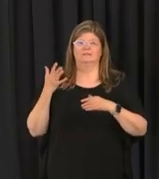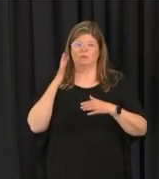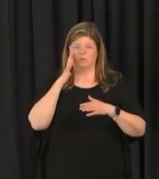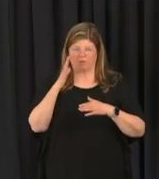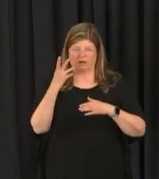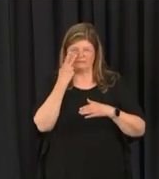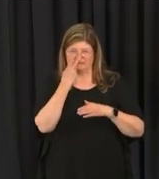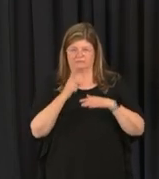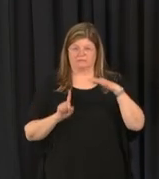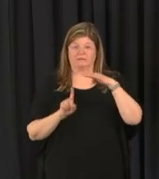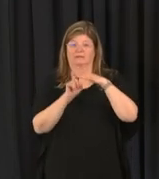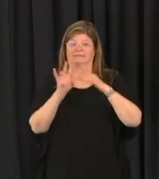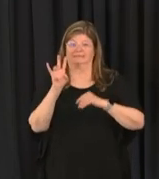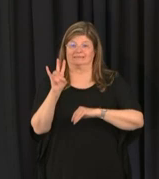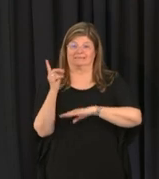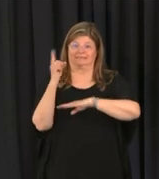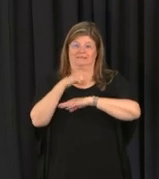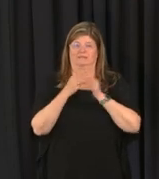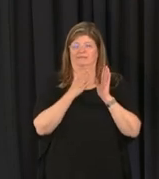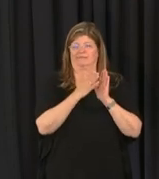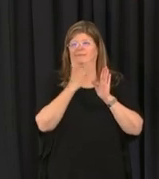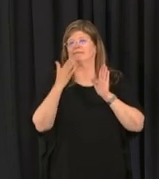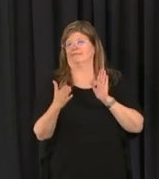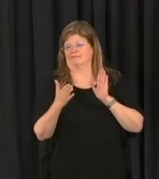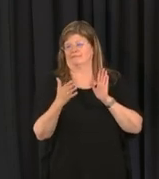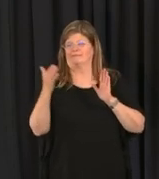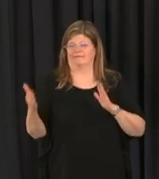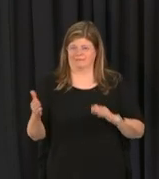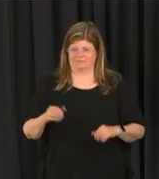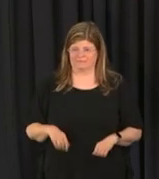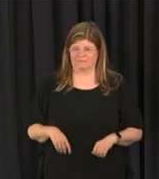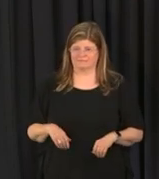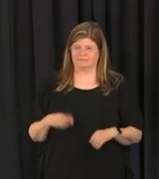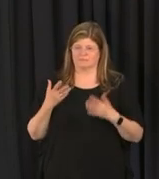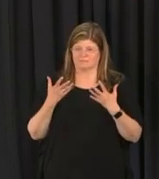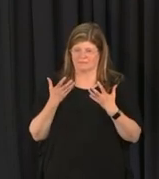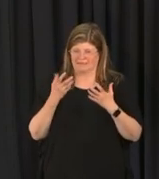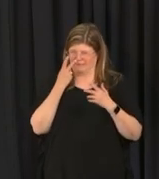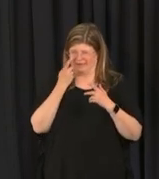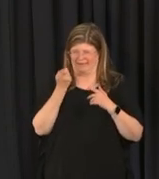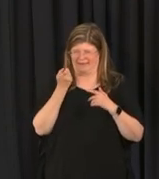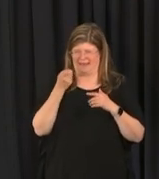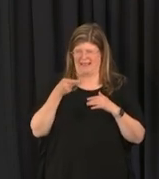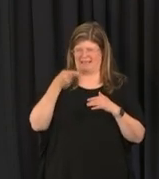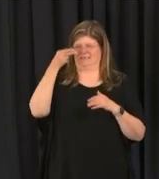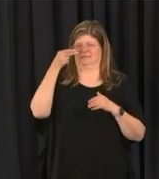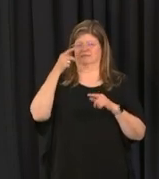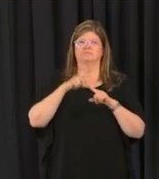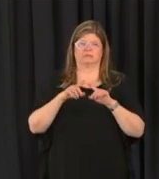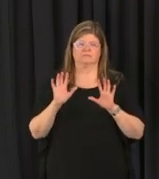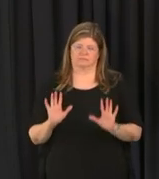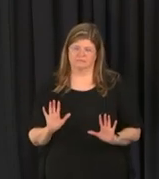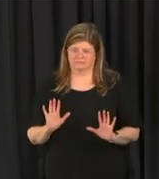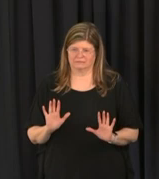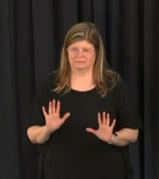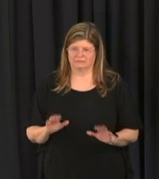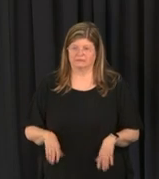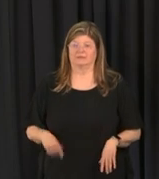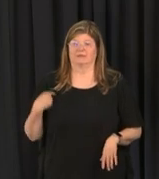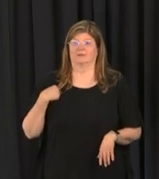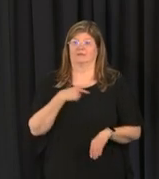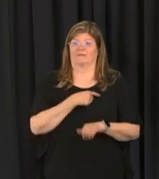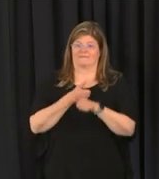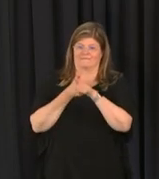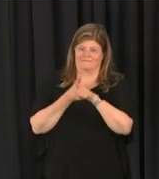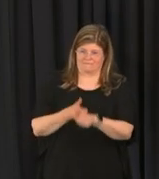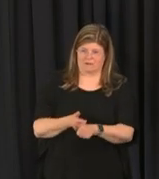7-day average over the next several days. So that's why you see an elevated number there. We follow a